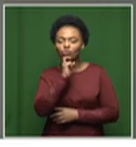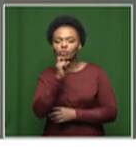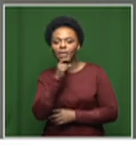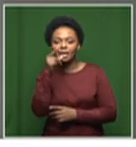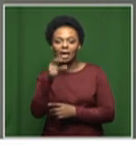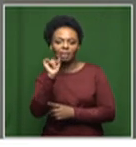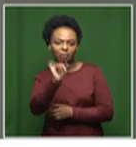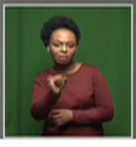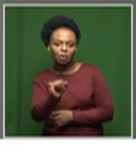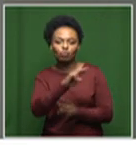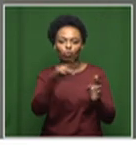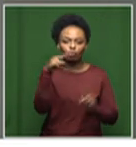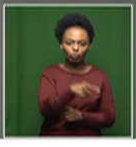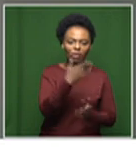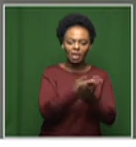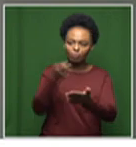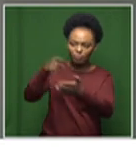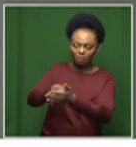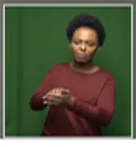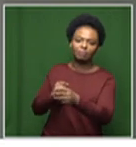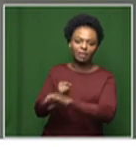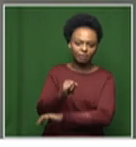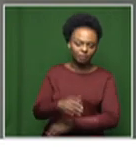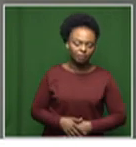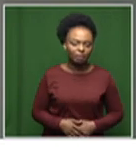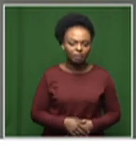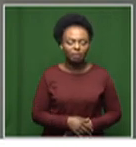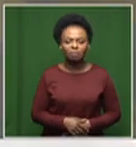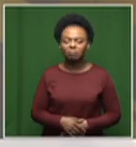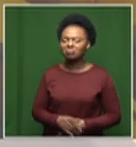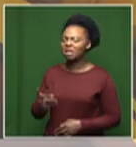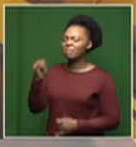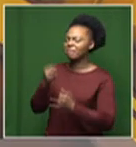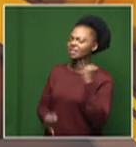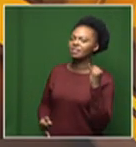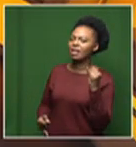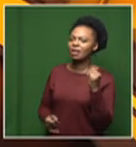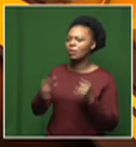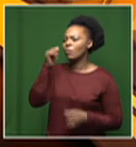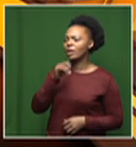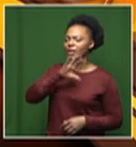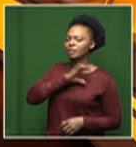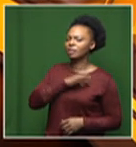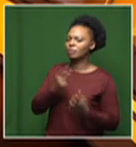not you, and you can go and block it immediately. Okay. What are some of the common mistakes that consumers make when using this